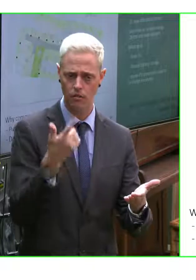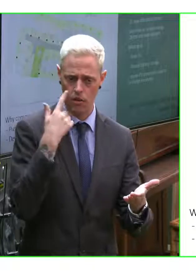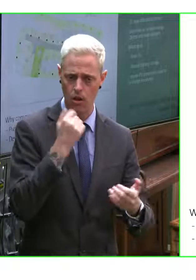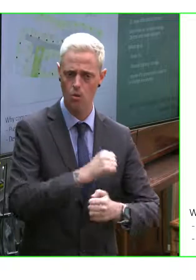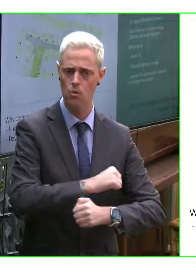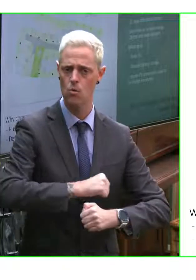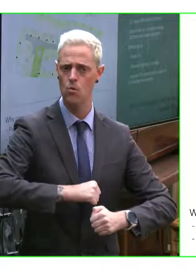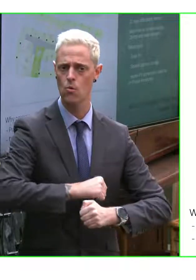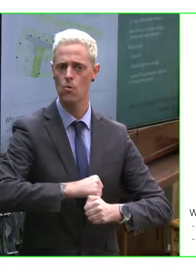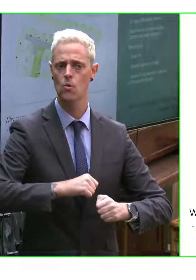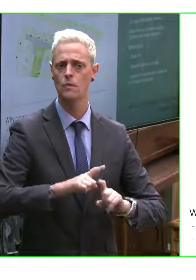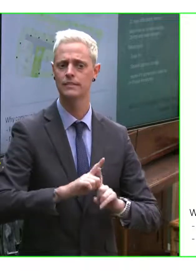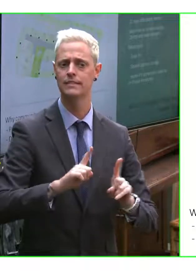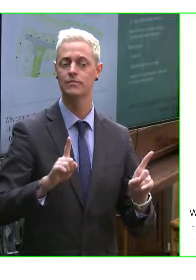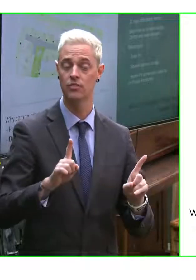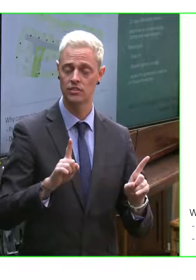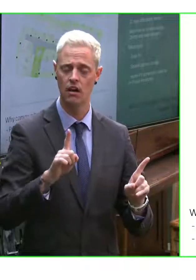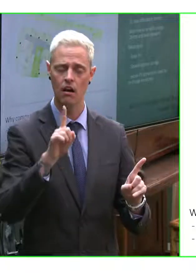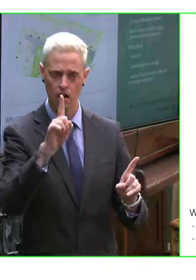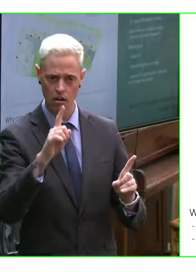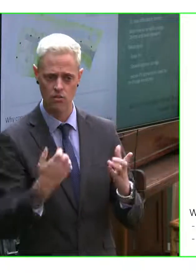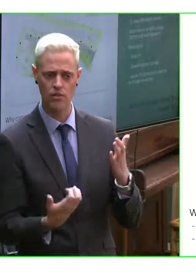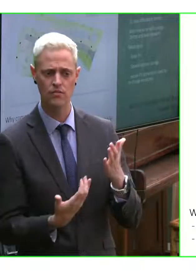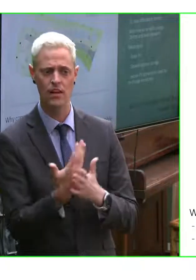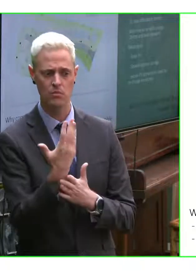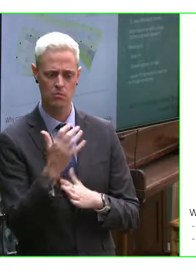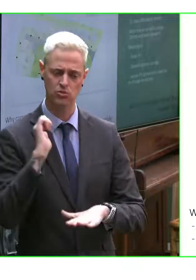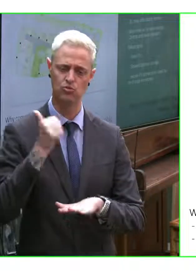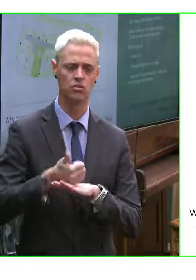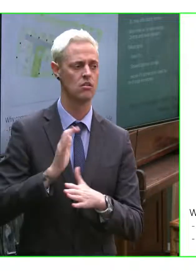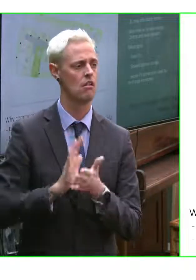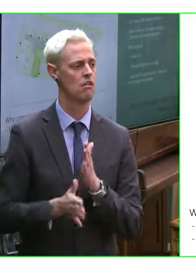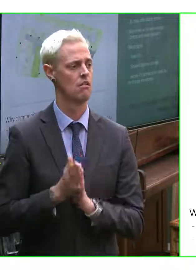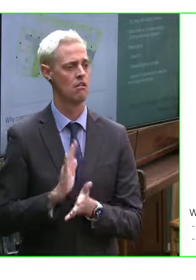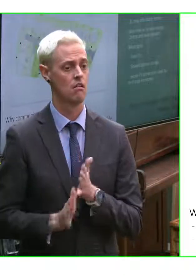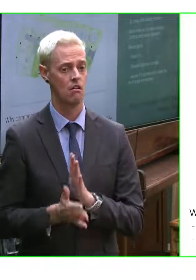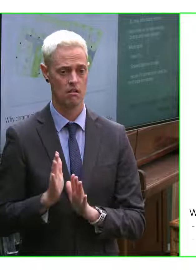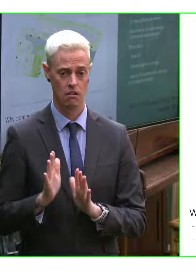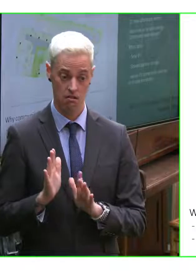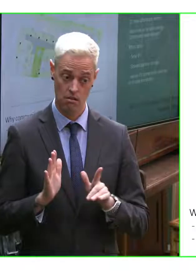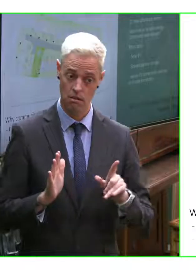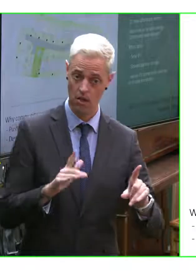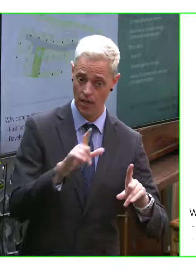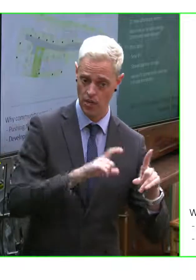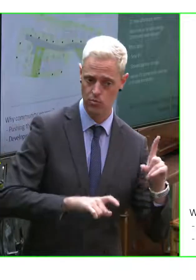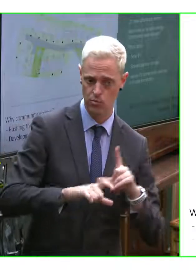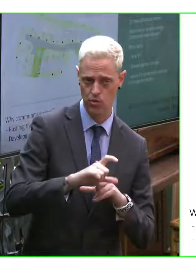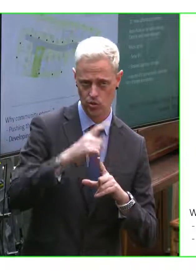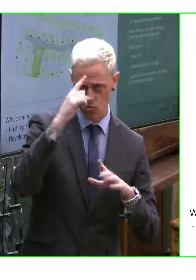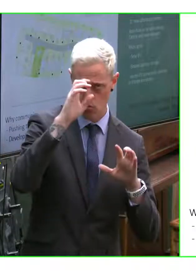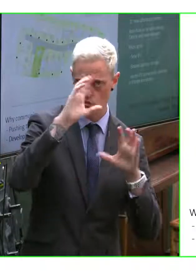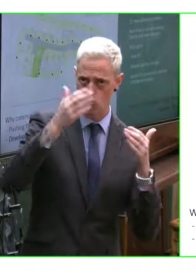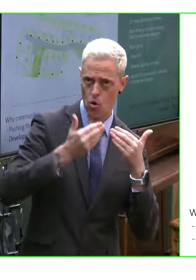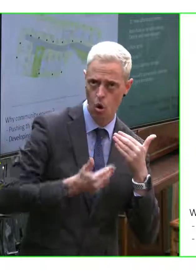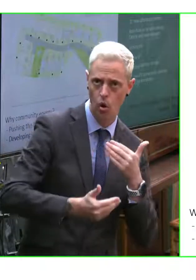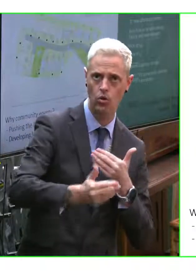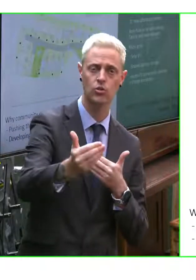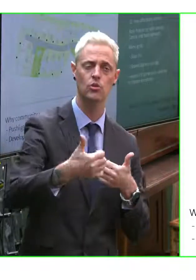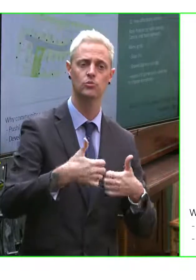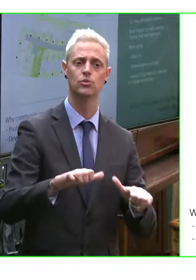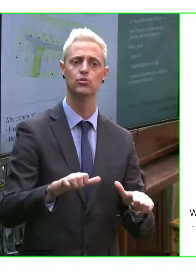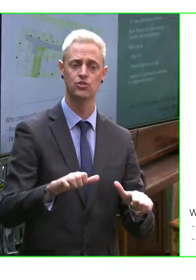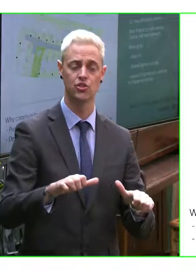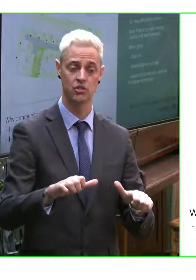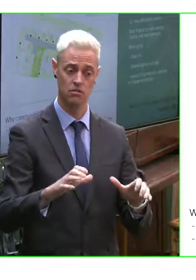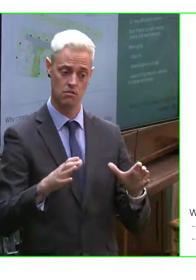And whereas developers usually just want to get a development done, this community is really thinking about the long-term solutions and how this